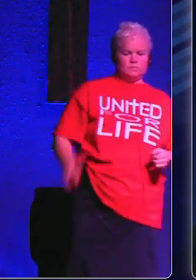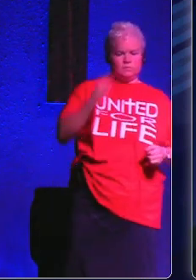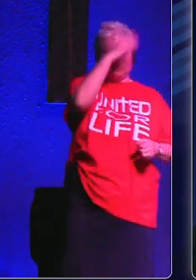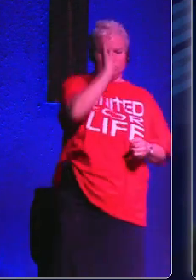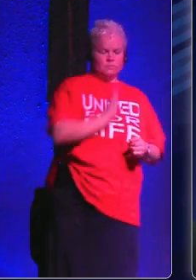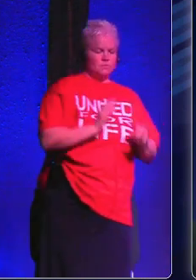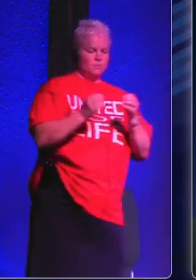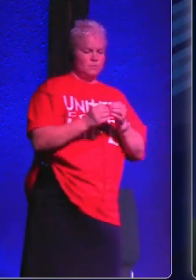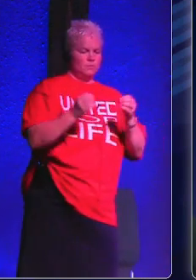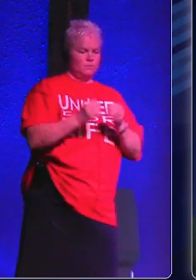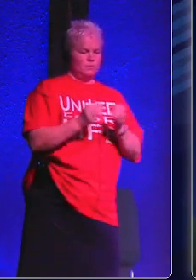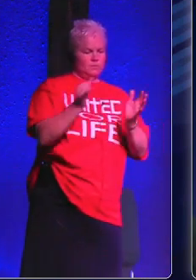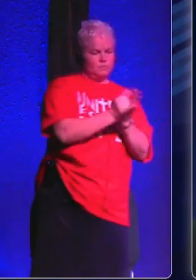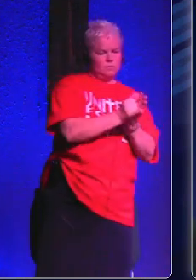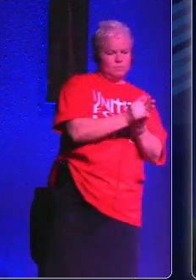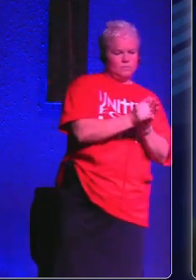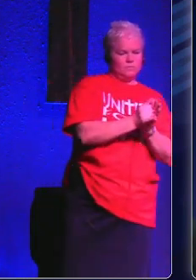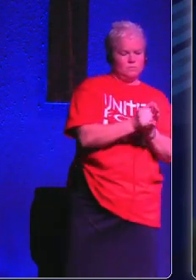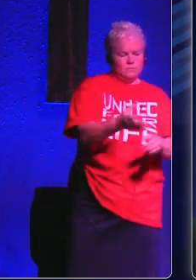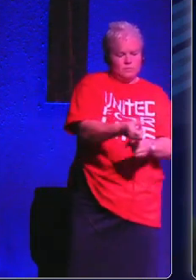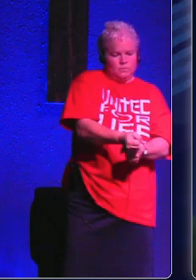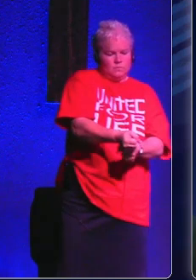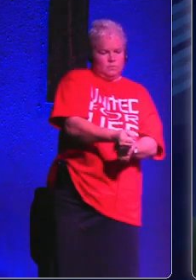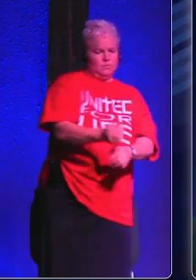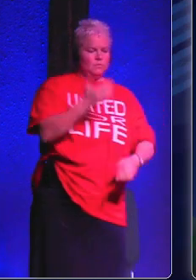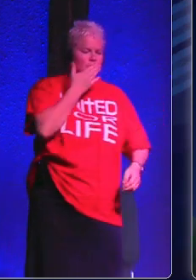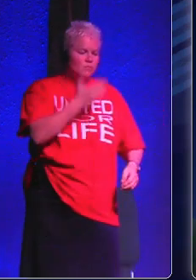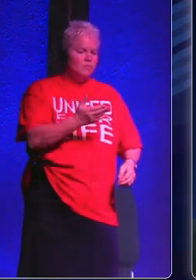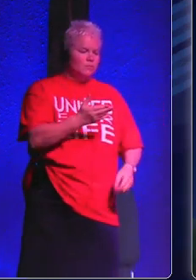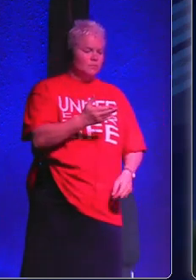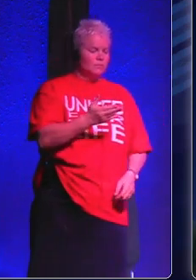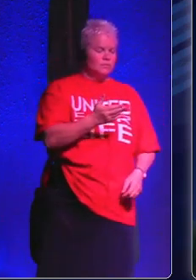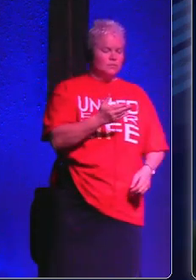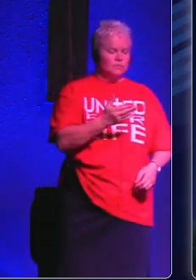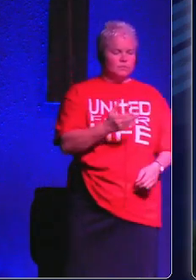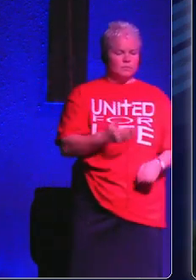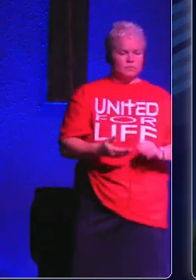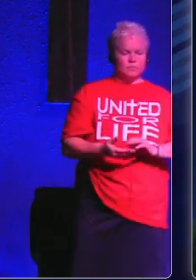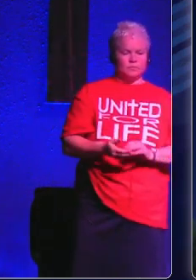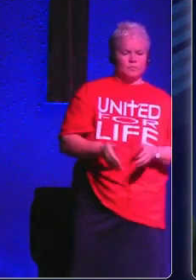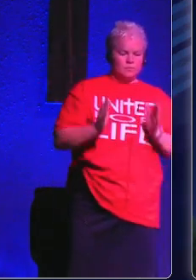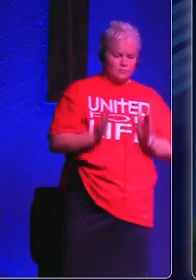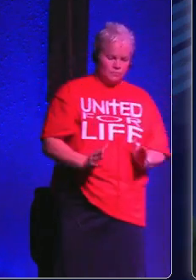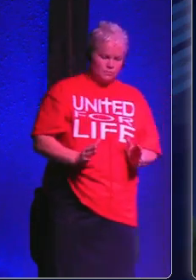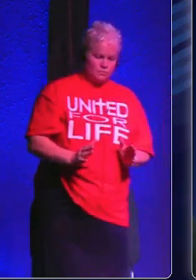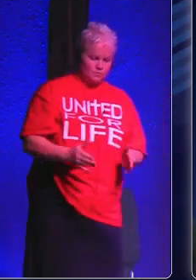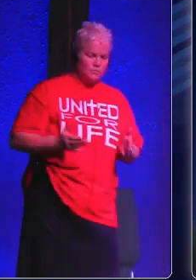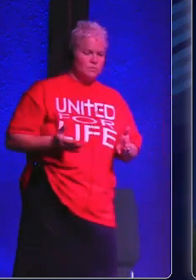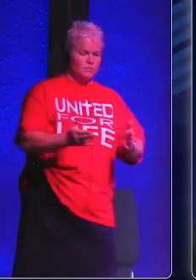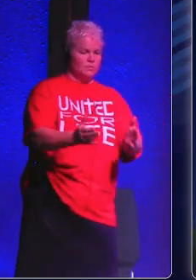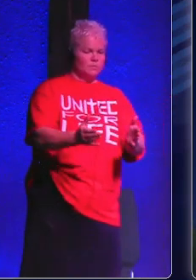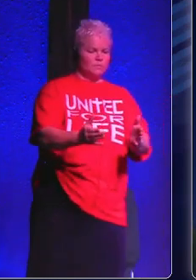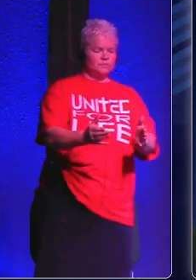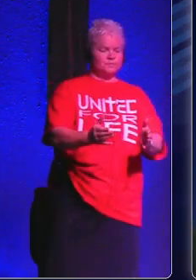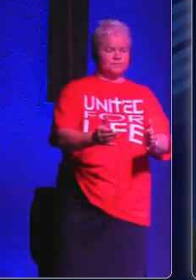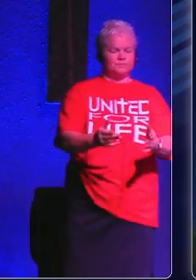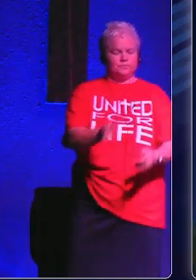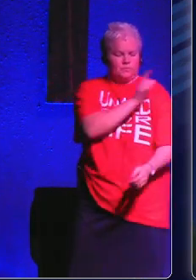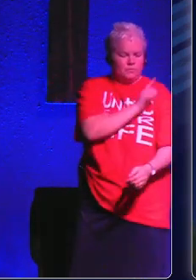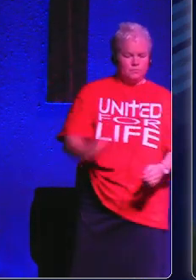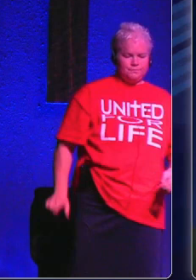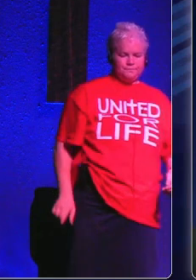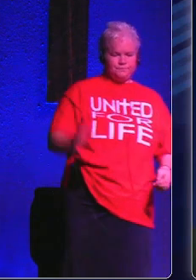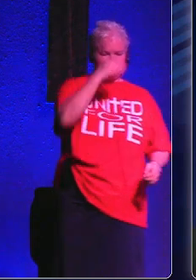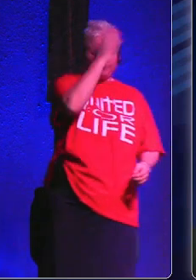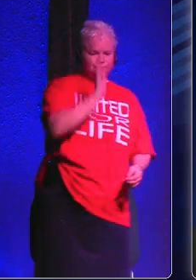we want more of that. So thank you for trusting us enough with the people who you are bringing here. Lord